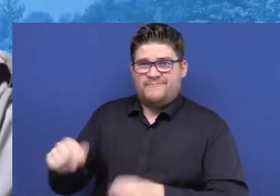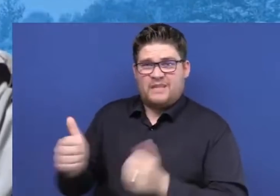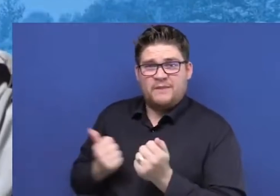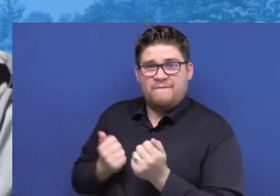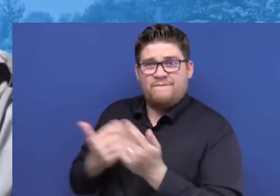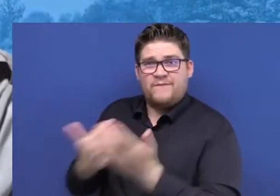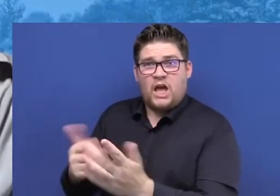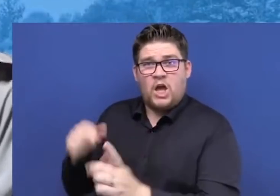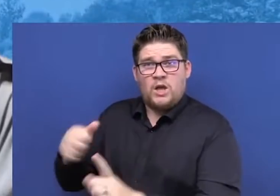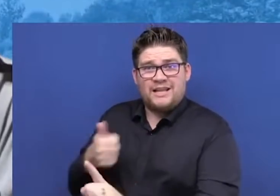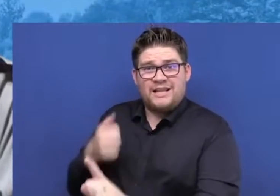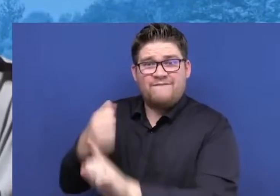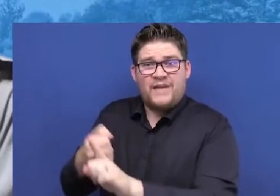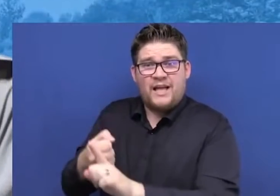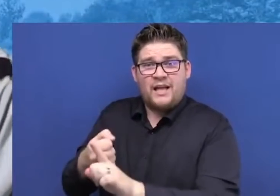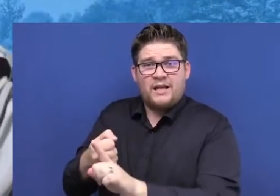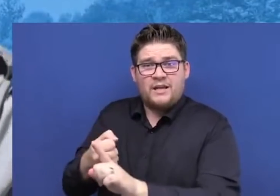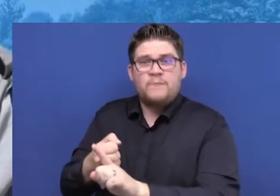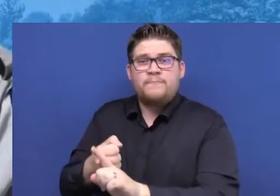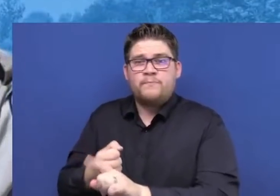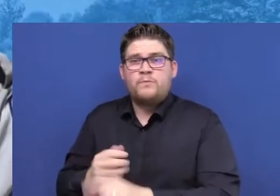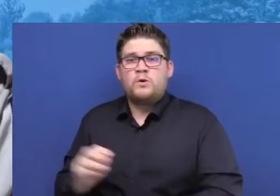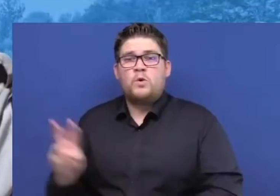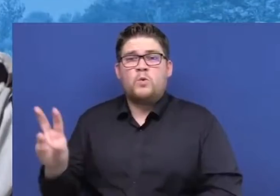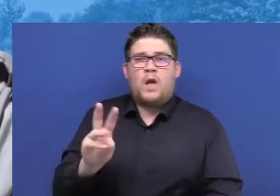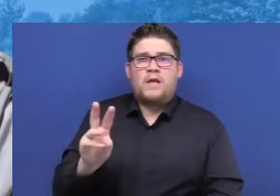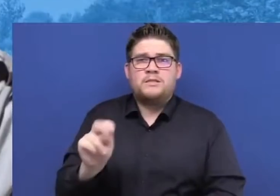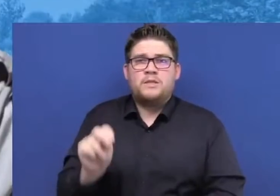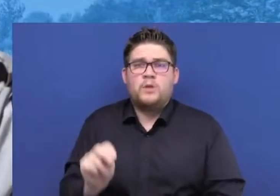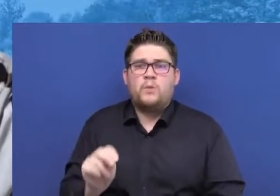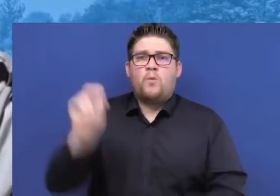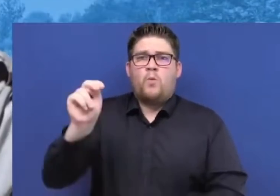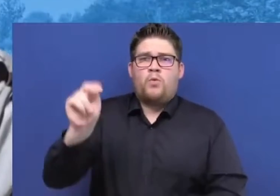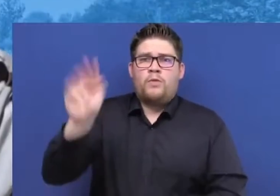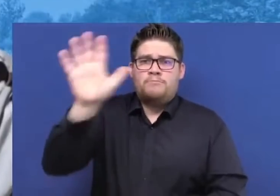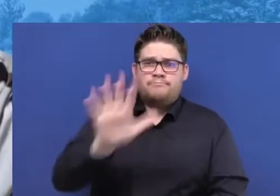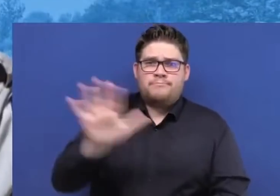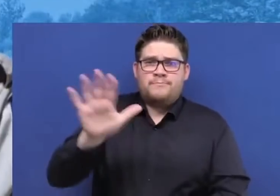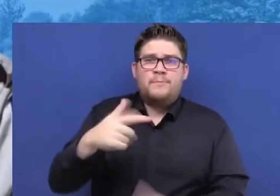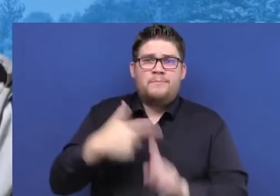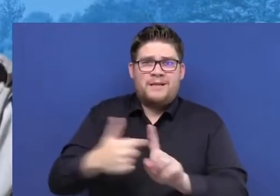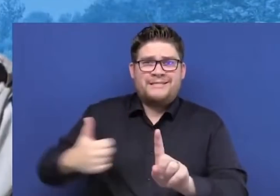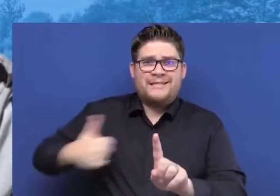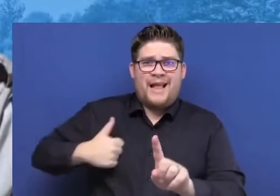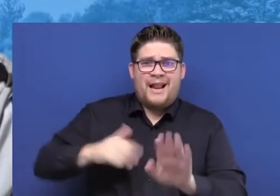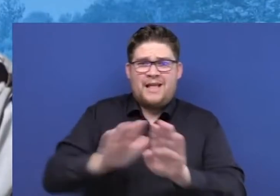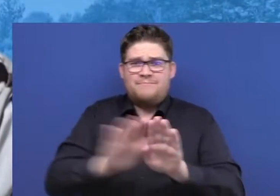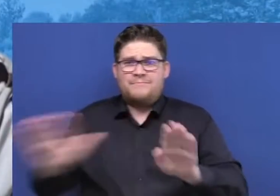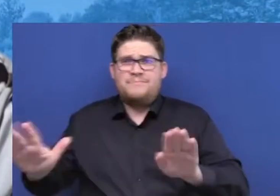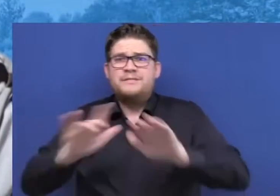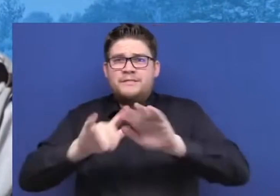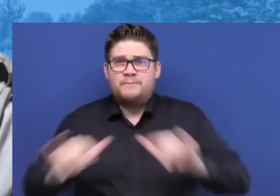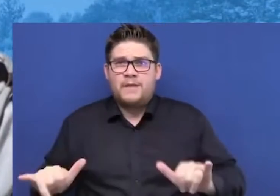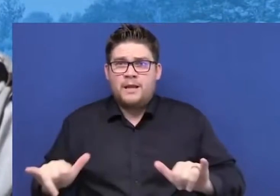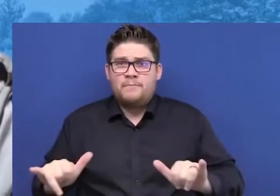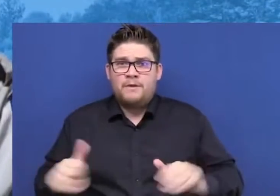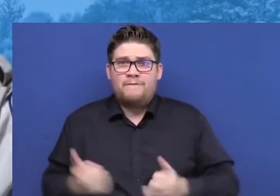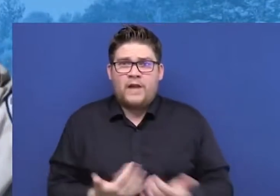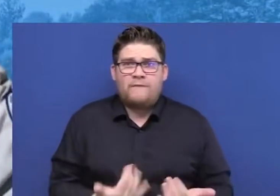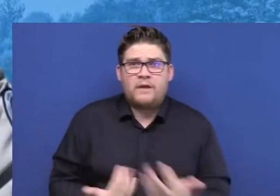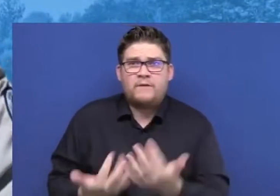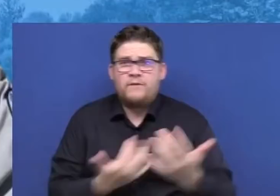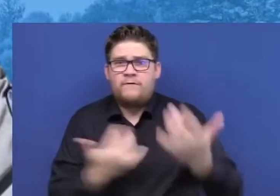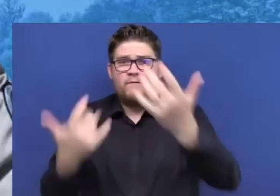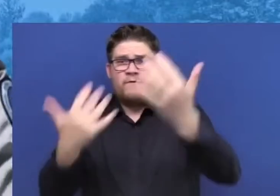same time. And then COVID impacted our ability to access the Australians out of their country as soon as we would have liked. So yeah,